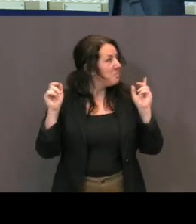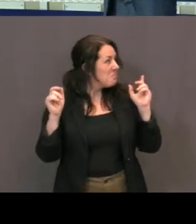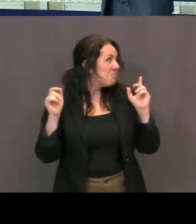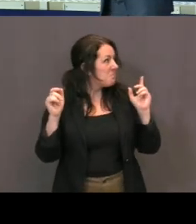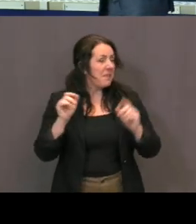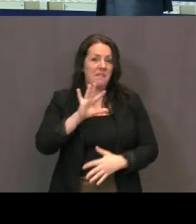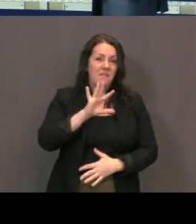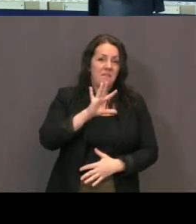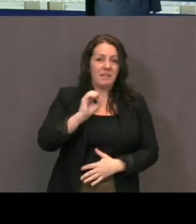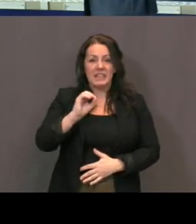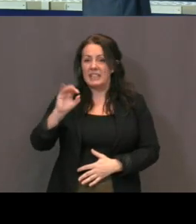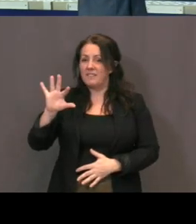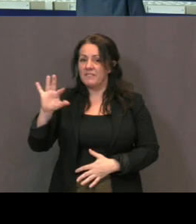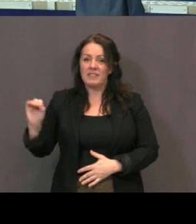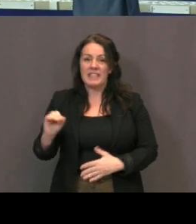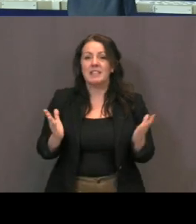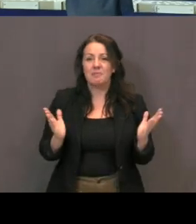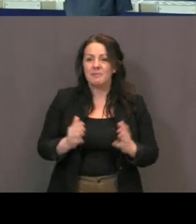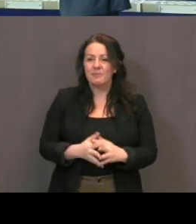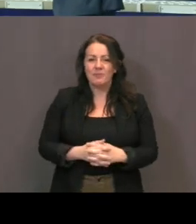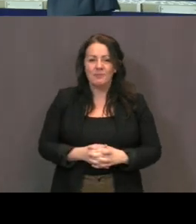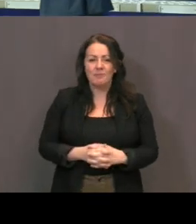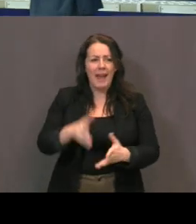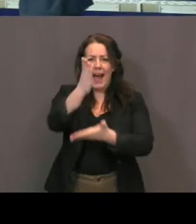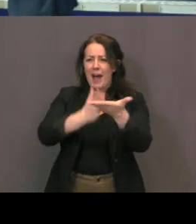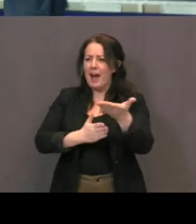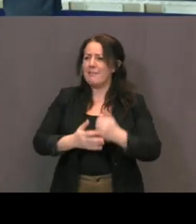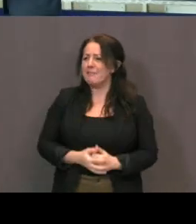There might be a bit of a bias in the room. We accept that.